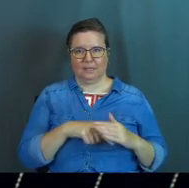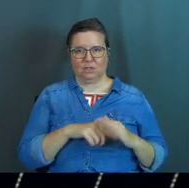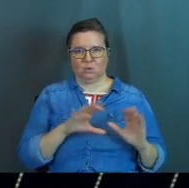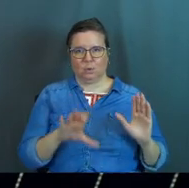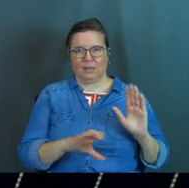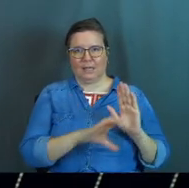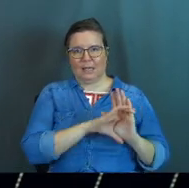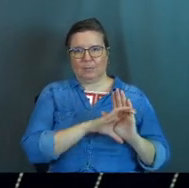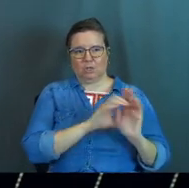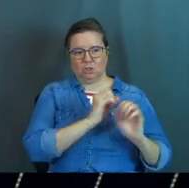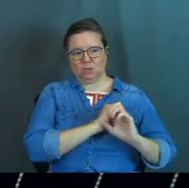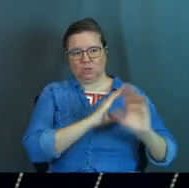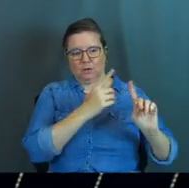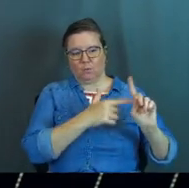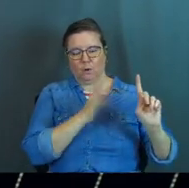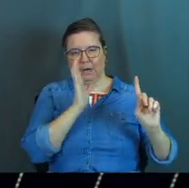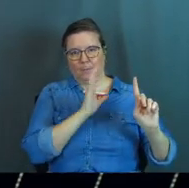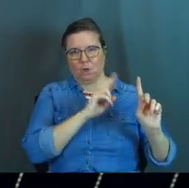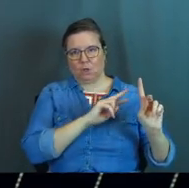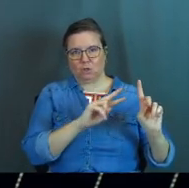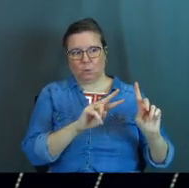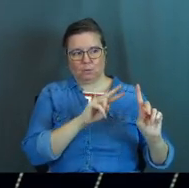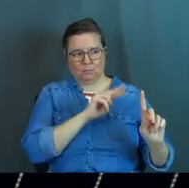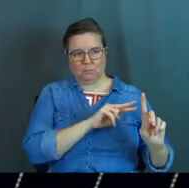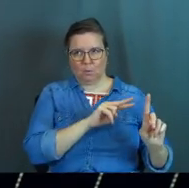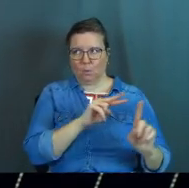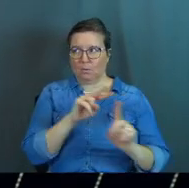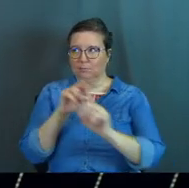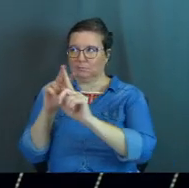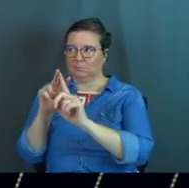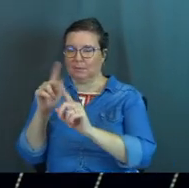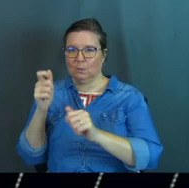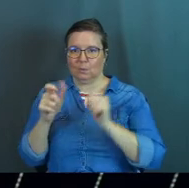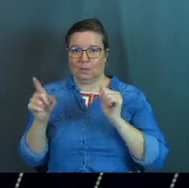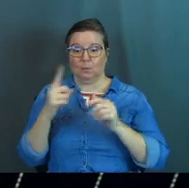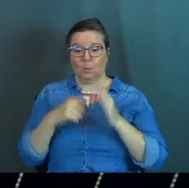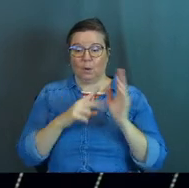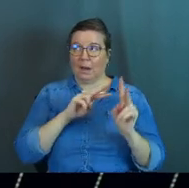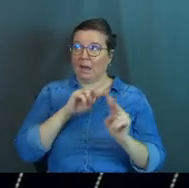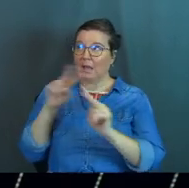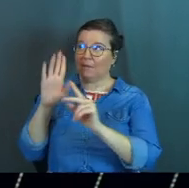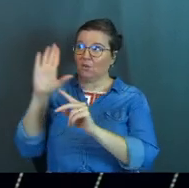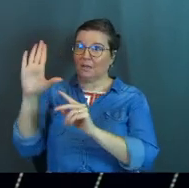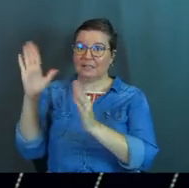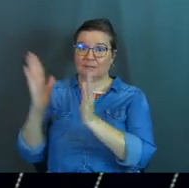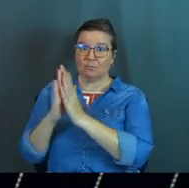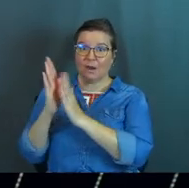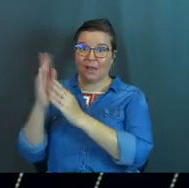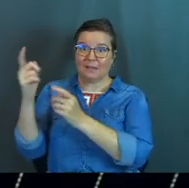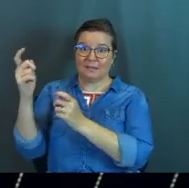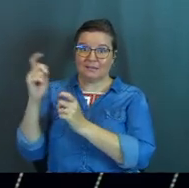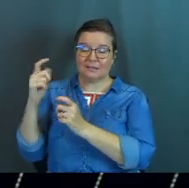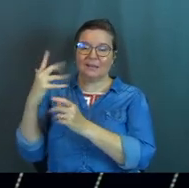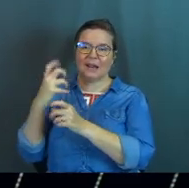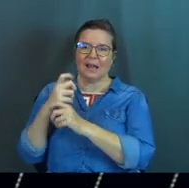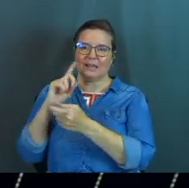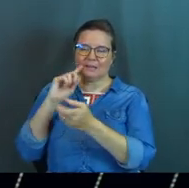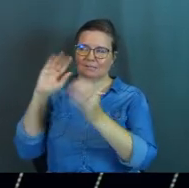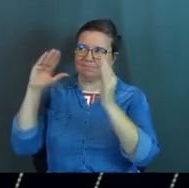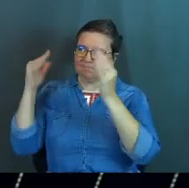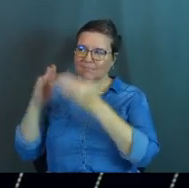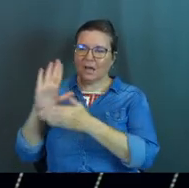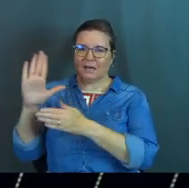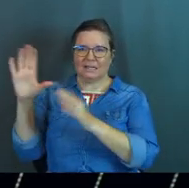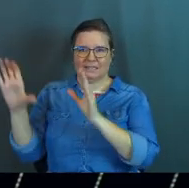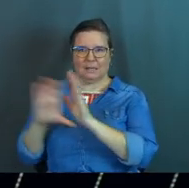the image of what I'm looking toward. But when I aim for his praise, I get twisted into